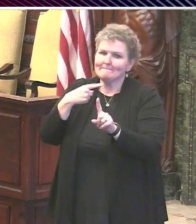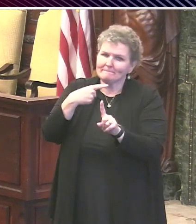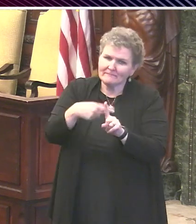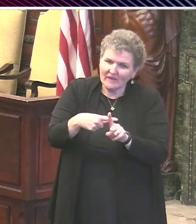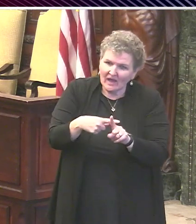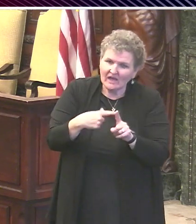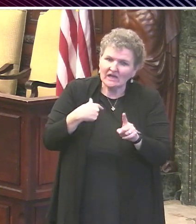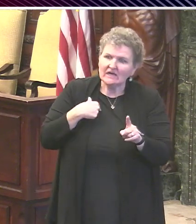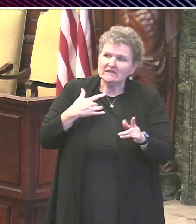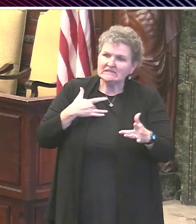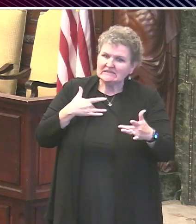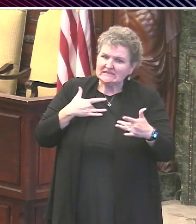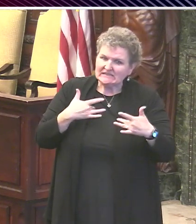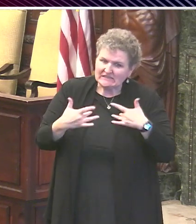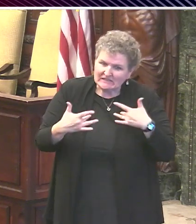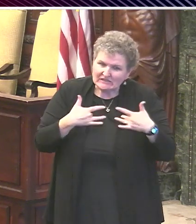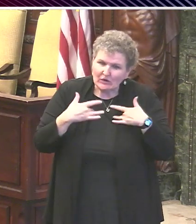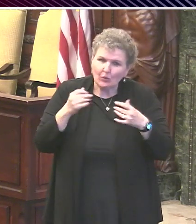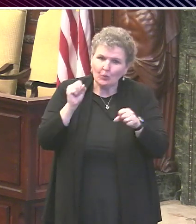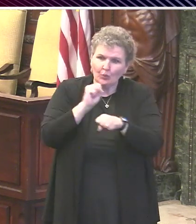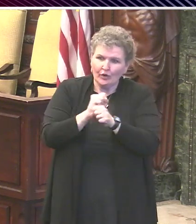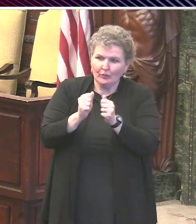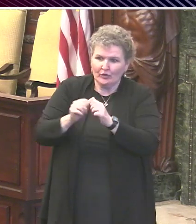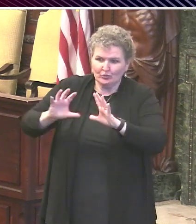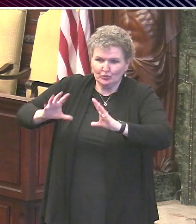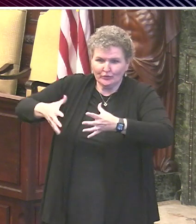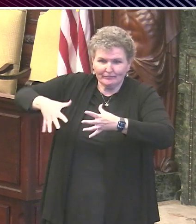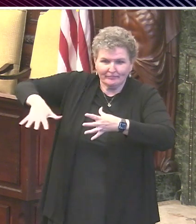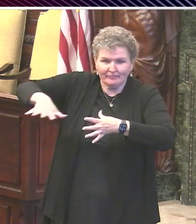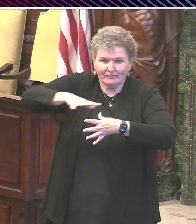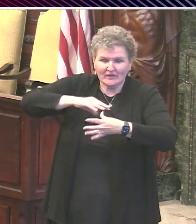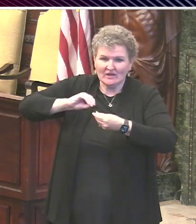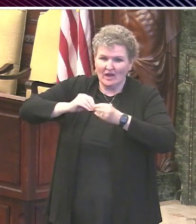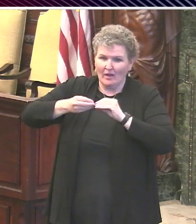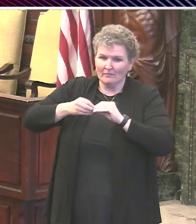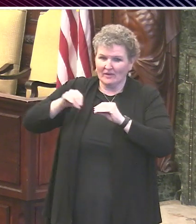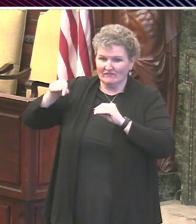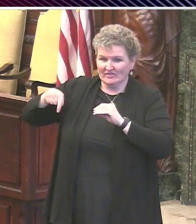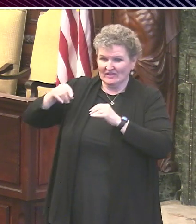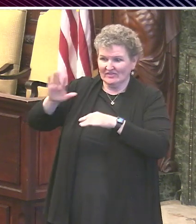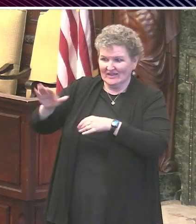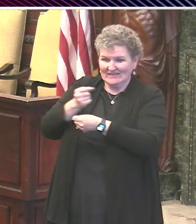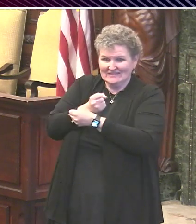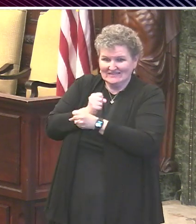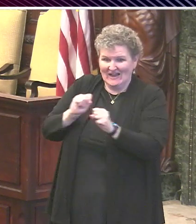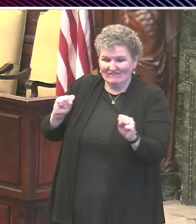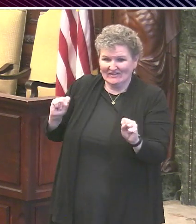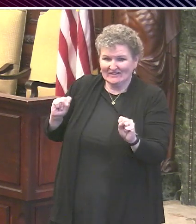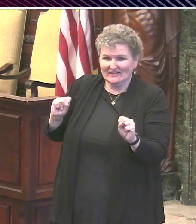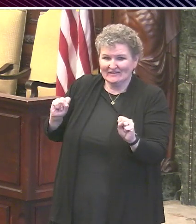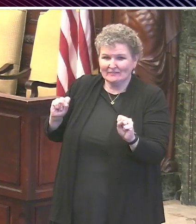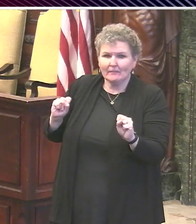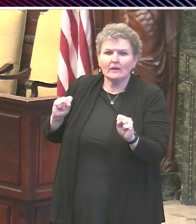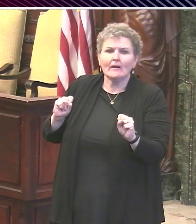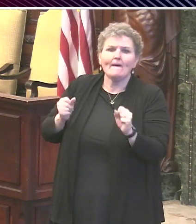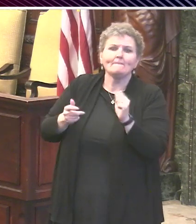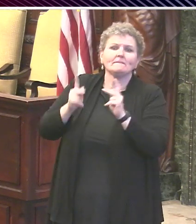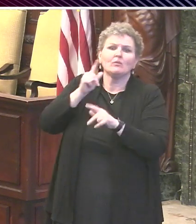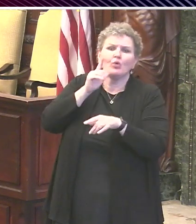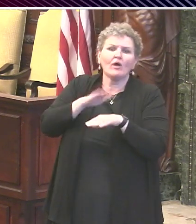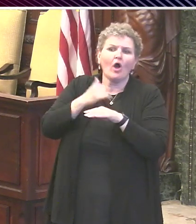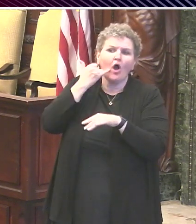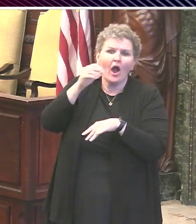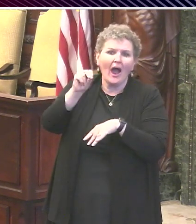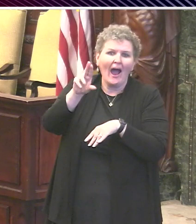relative to our workforce, their concerns over their safety. There's been some calling out sick and